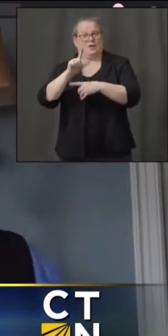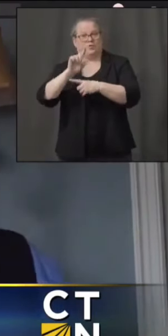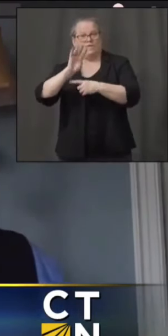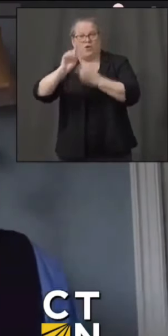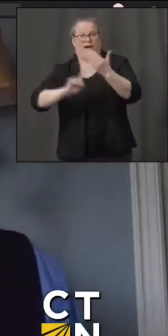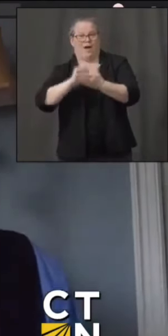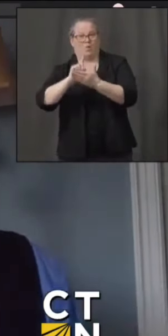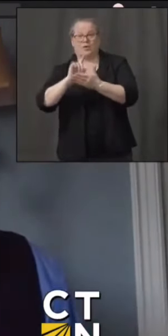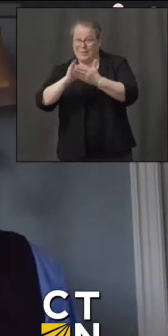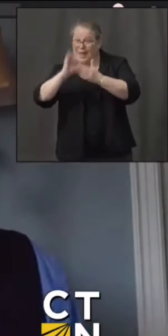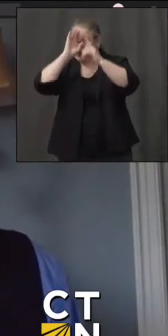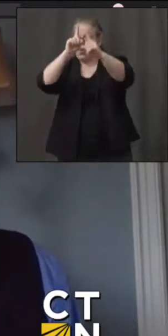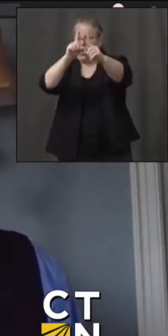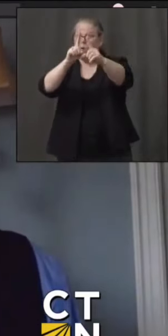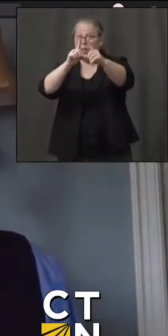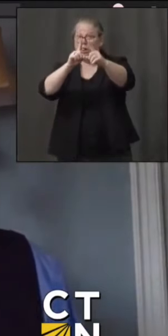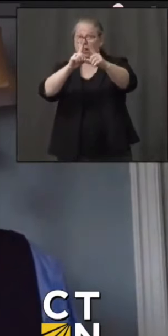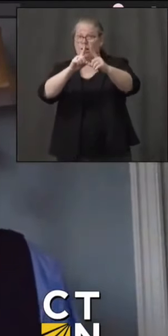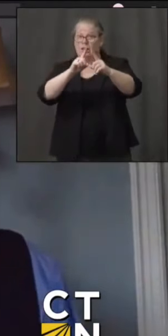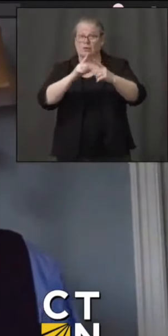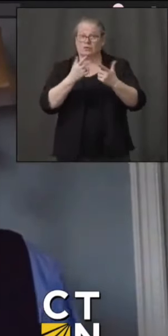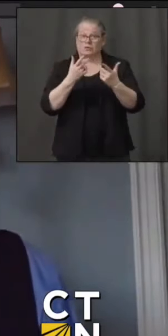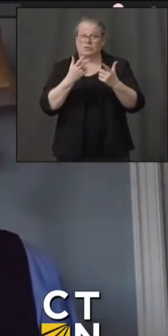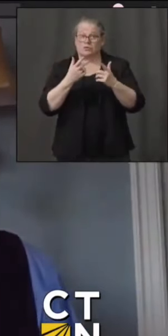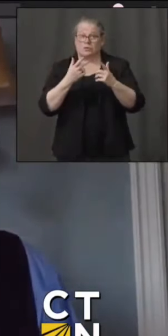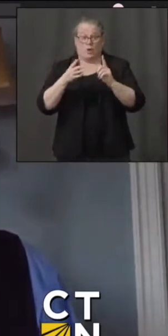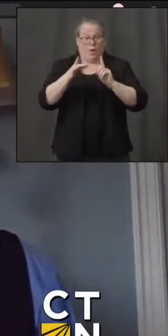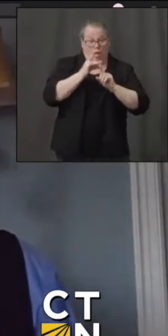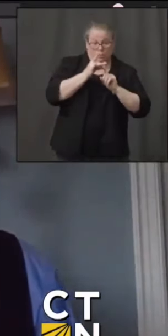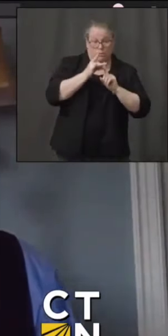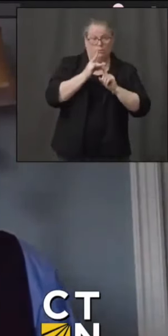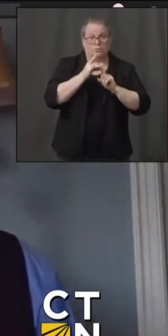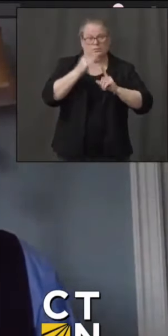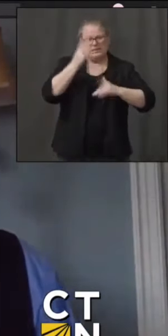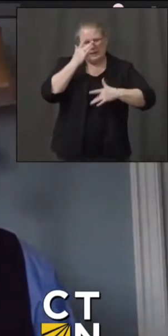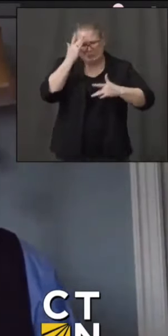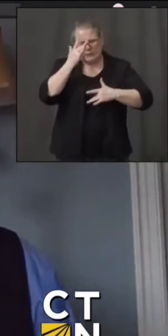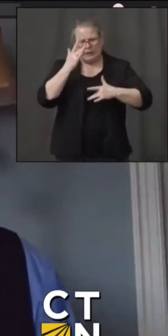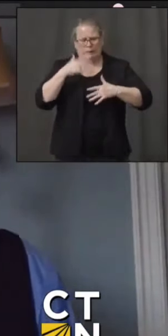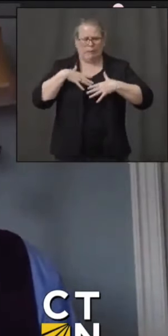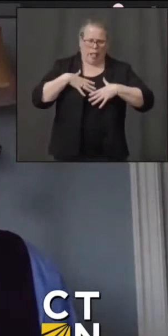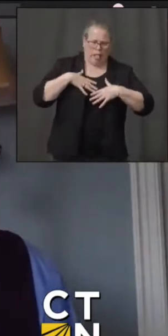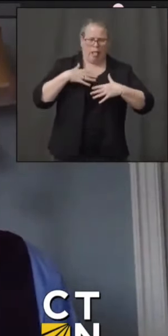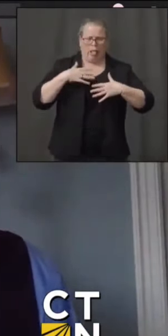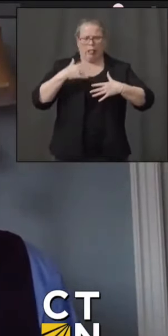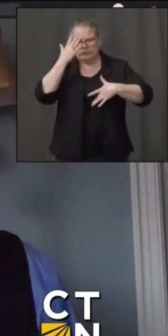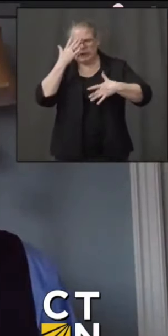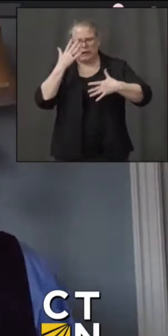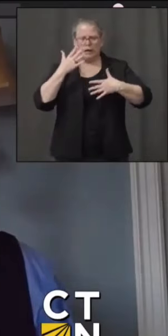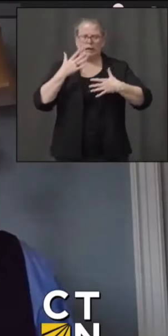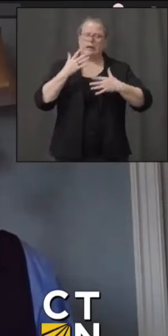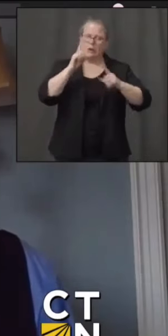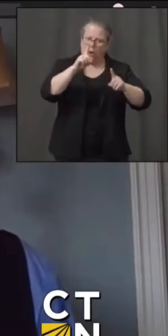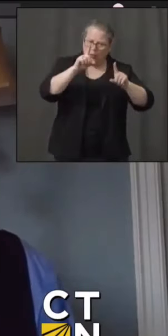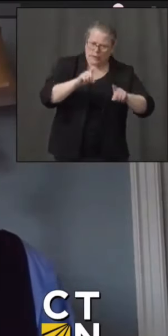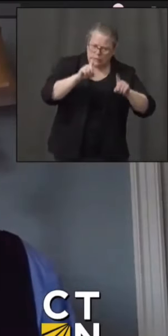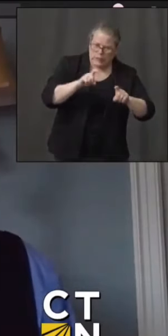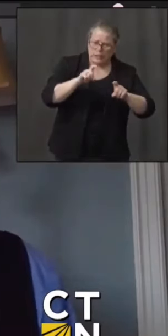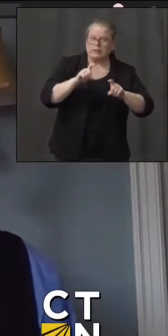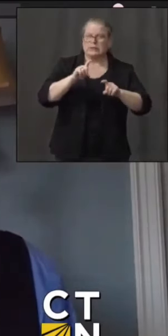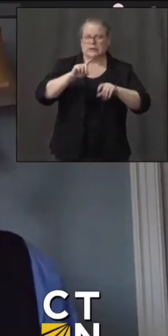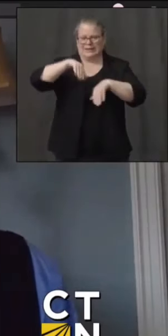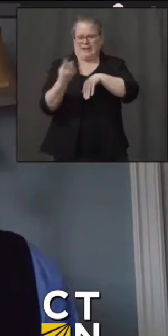current goal for the next month. And part of that will be using sort of different methodologies to